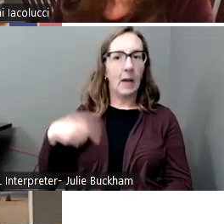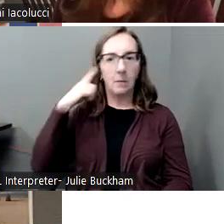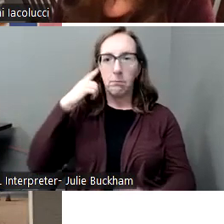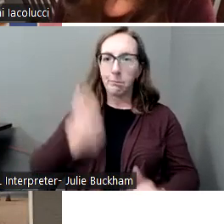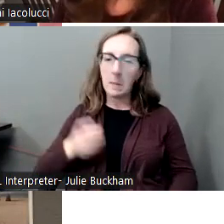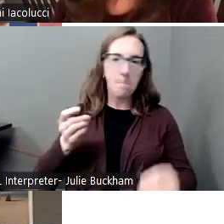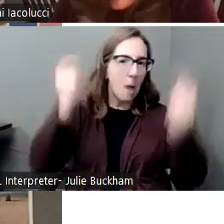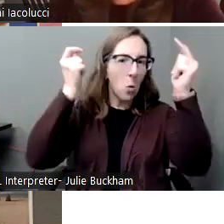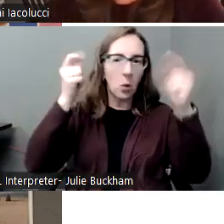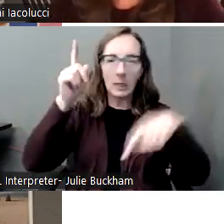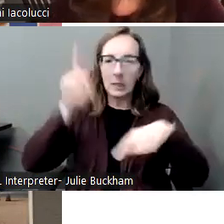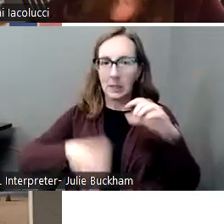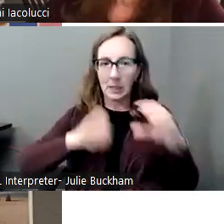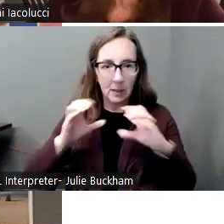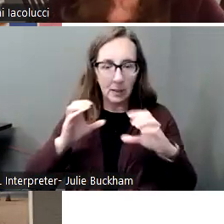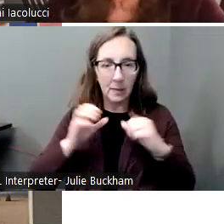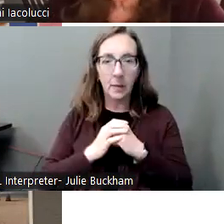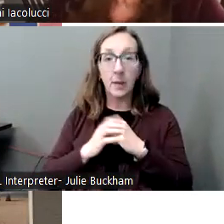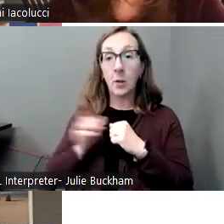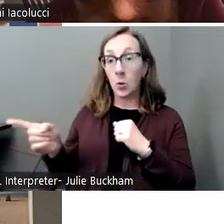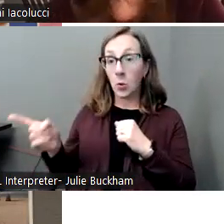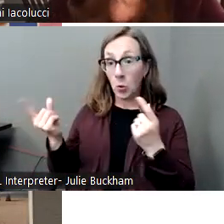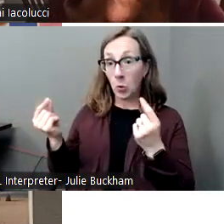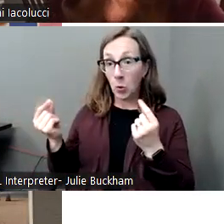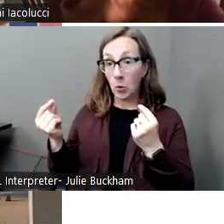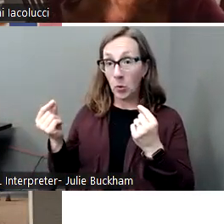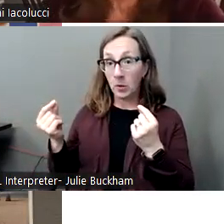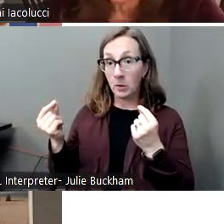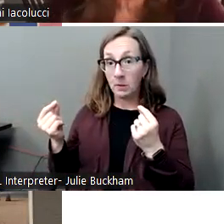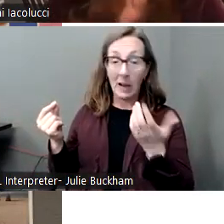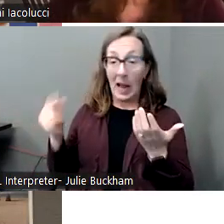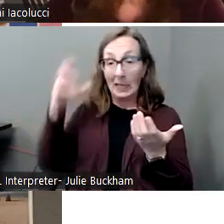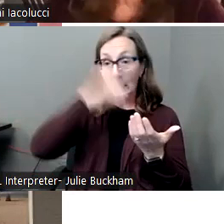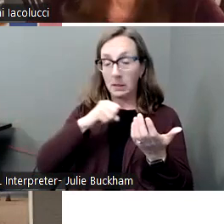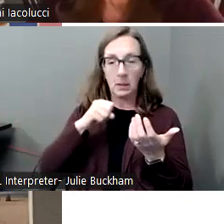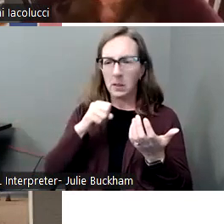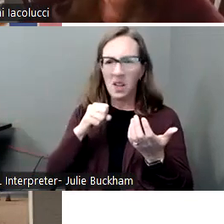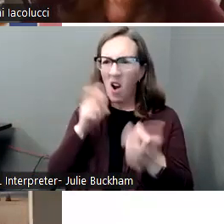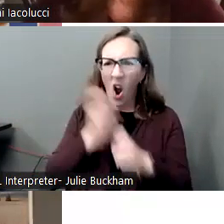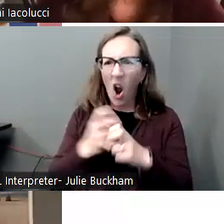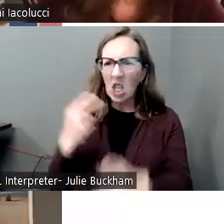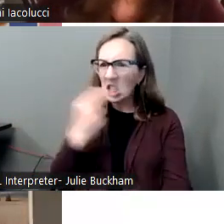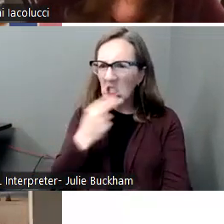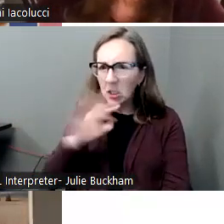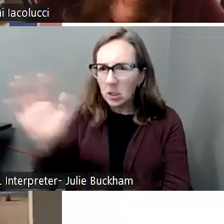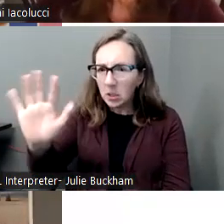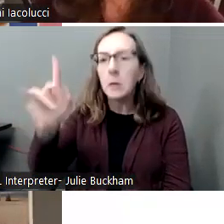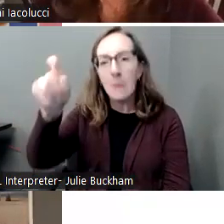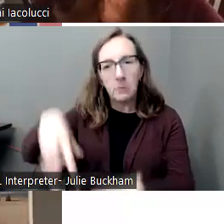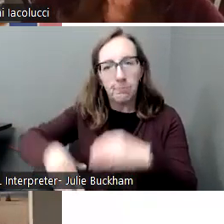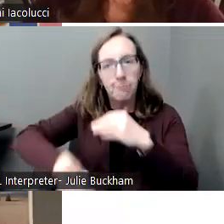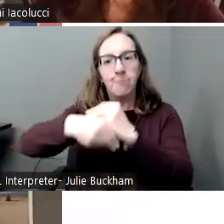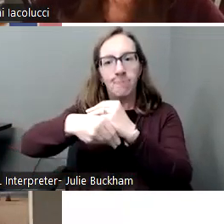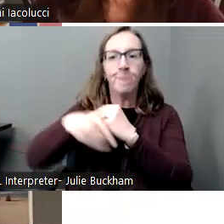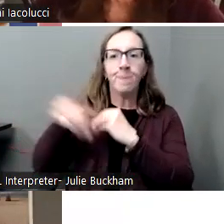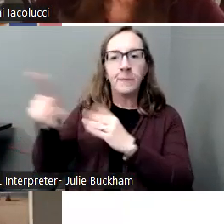communicate. What he had to do, I guess he was not very good at speech reading, and he needed to augment that no matter what, was